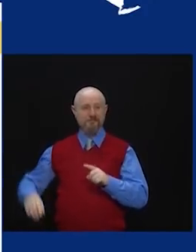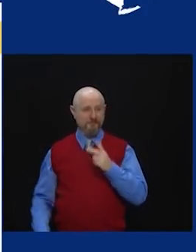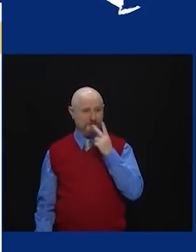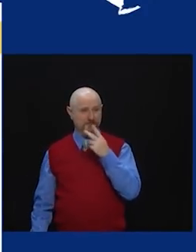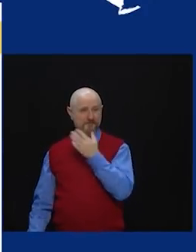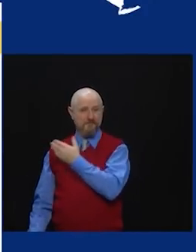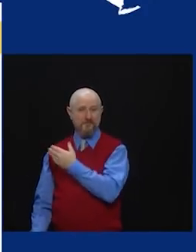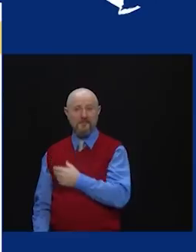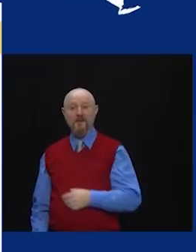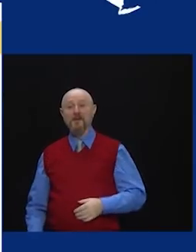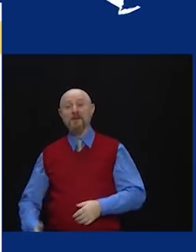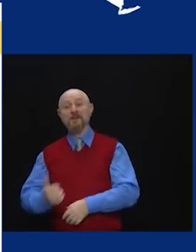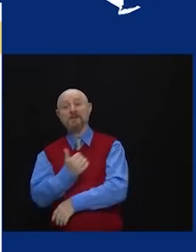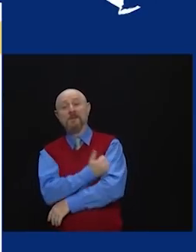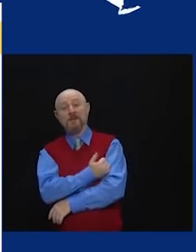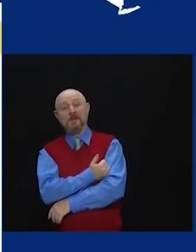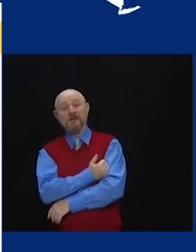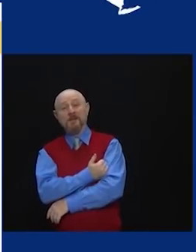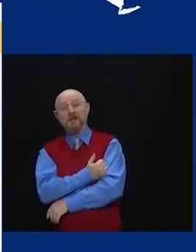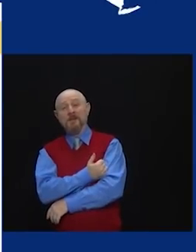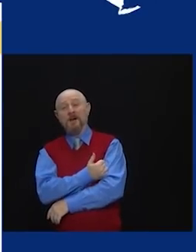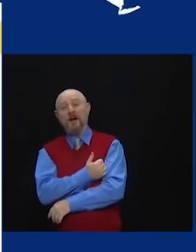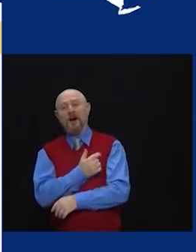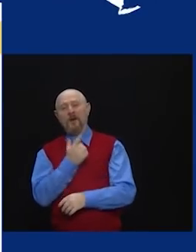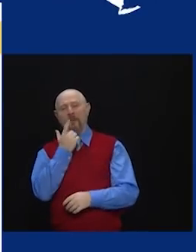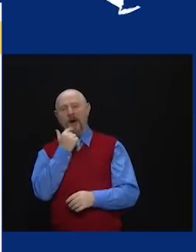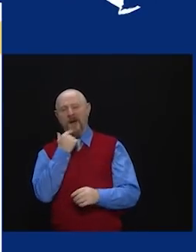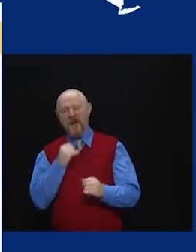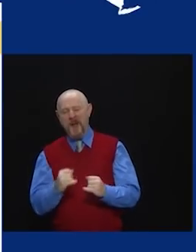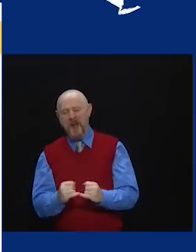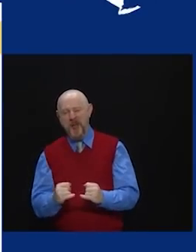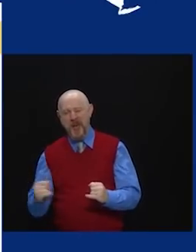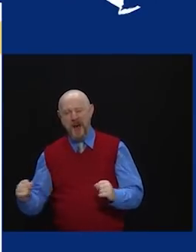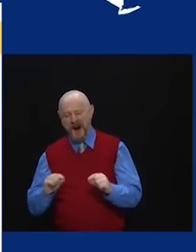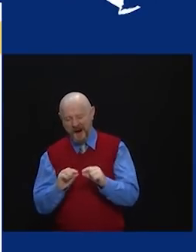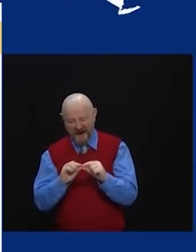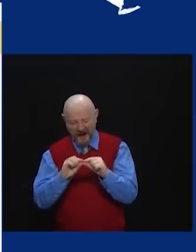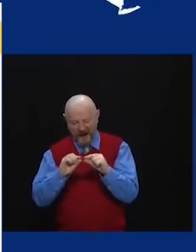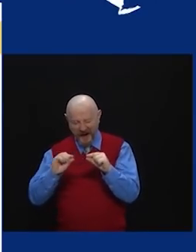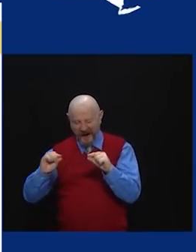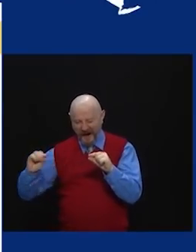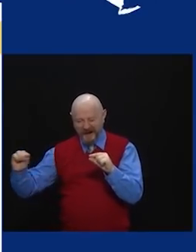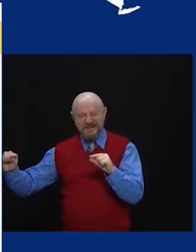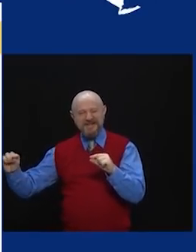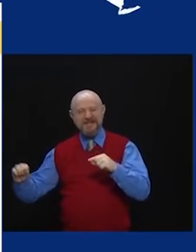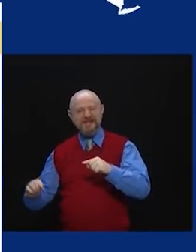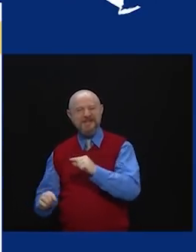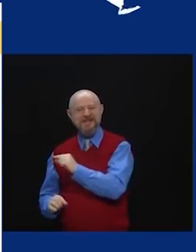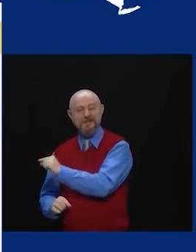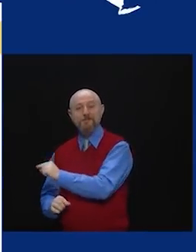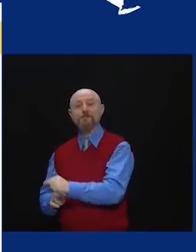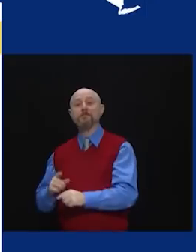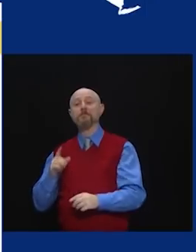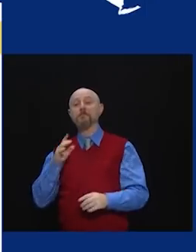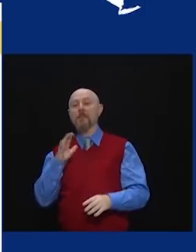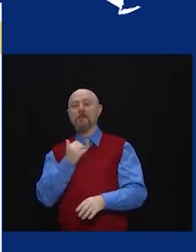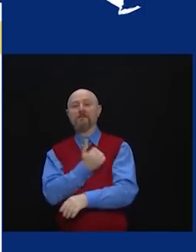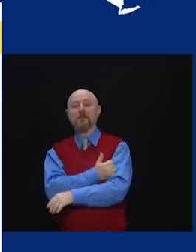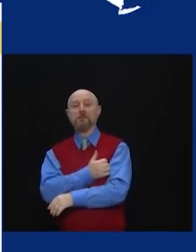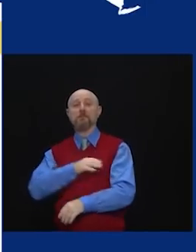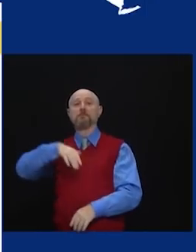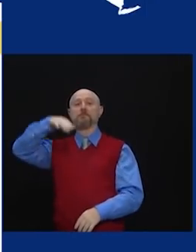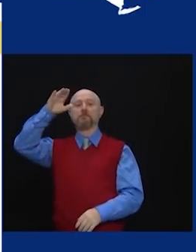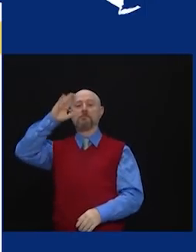you have a very low chance of being hospitalized. If you are unvaccinated, you do not want to be that blue line. That is exactly what's happening